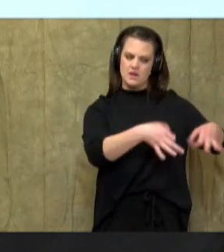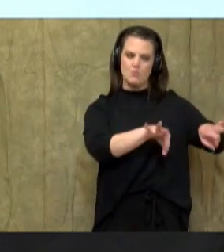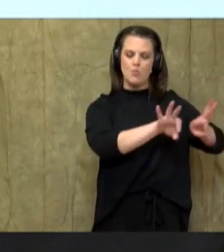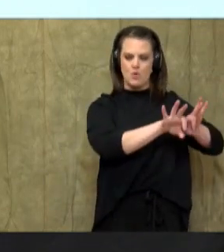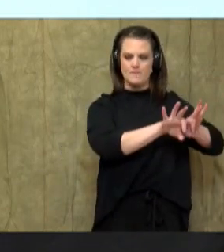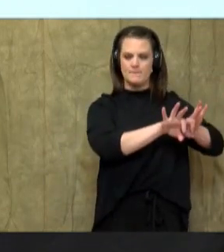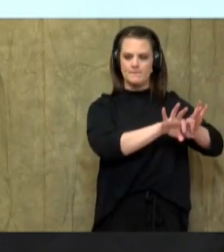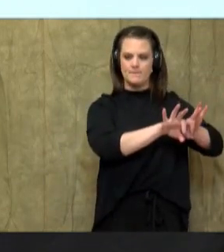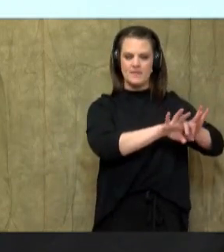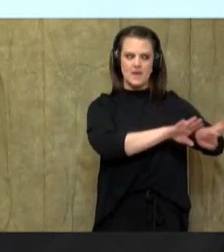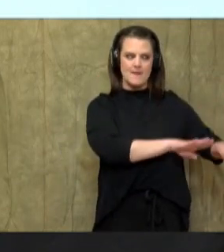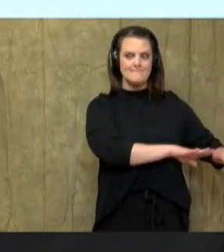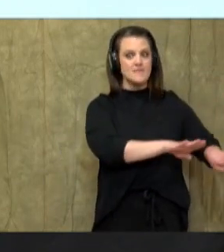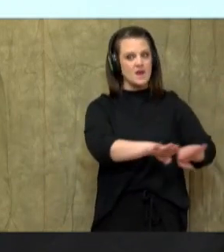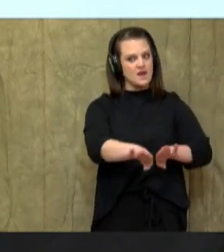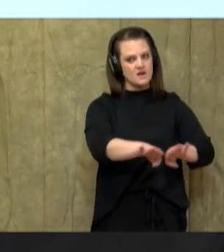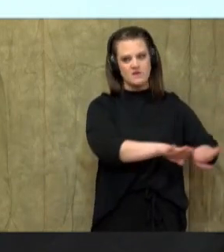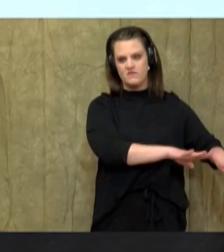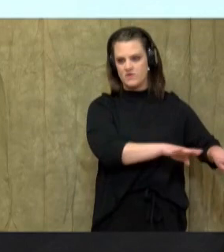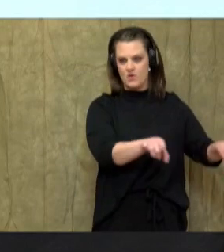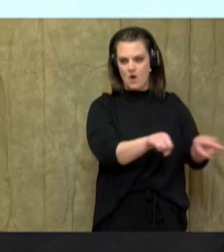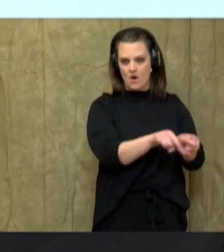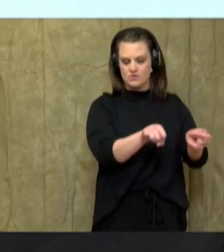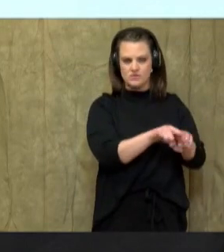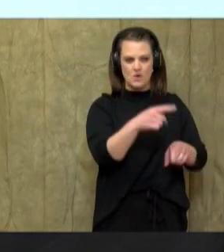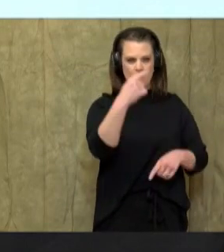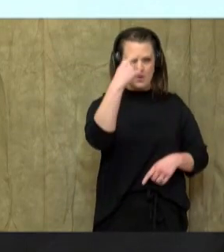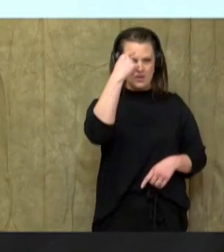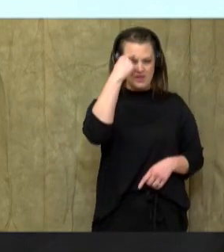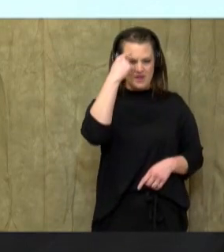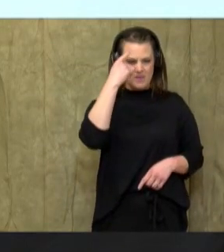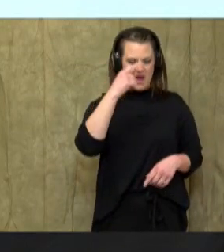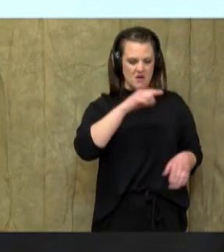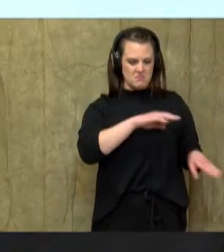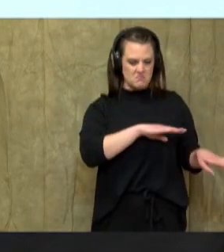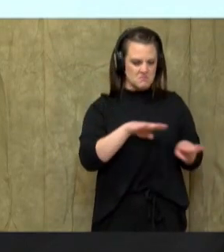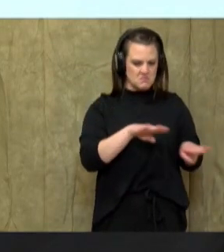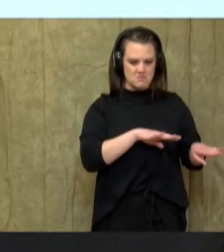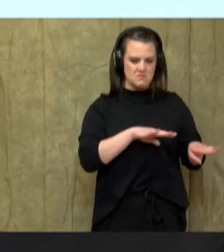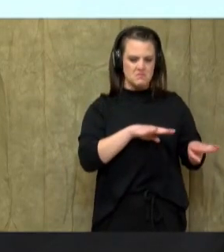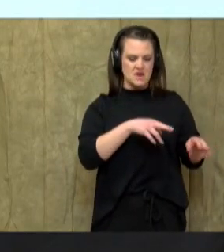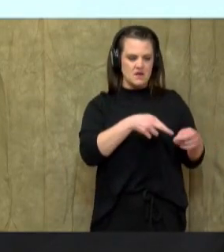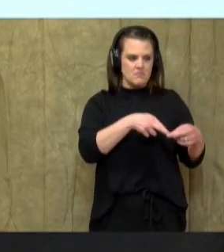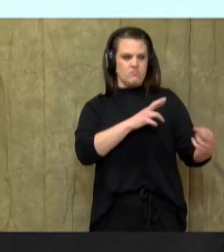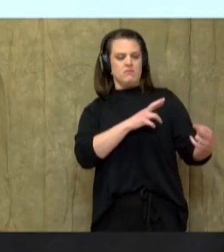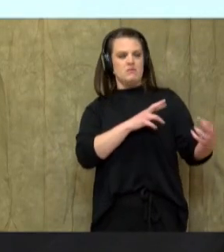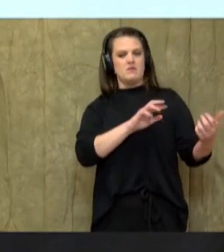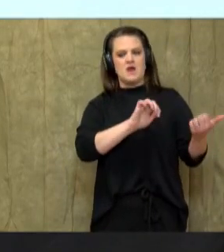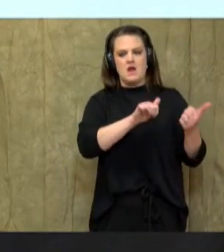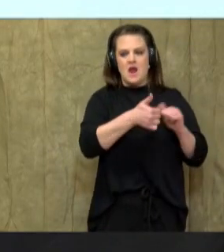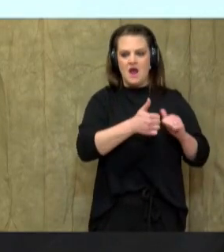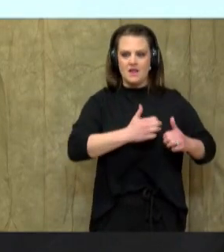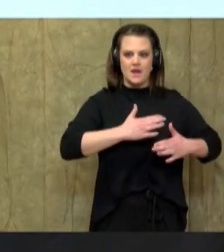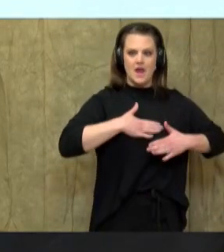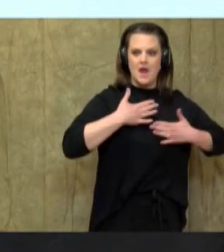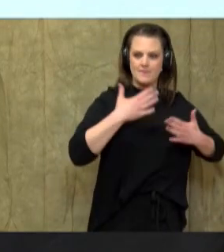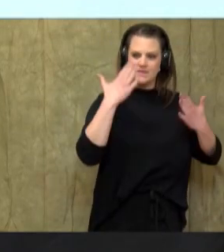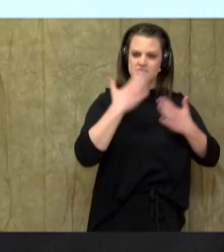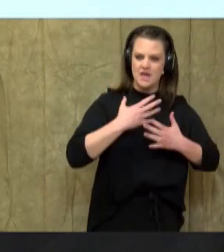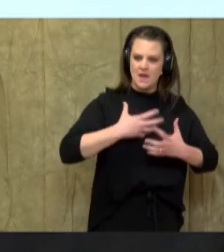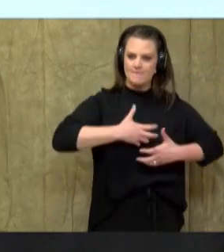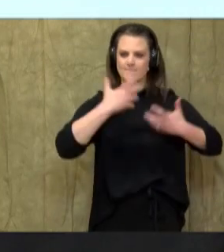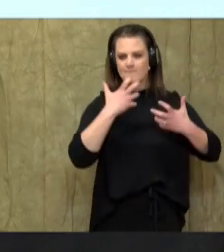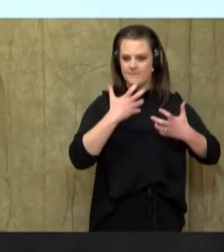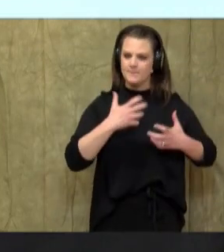And in their behavior. Think about their actions and how they react to each other. Now,